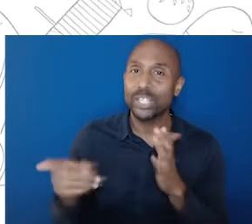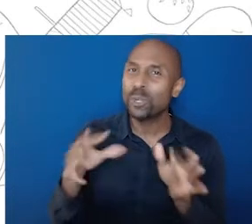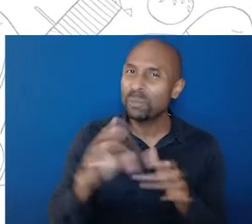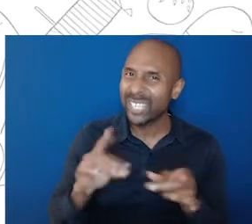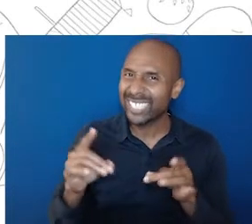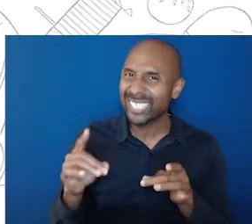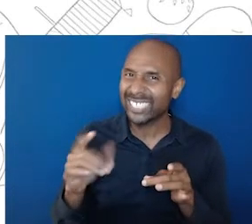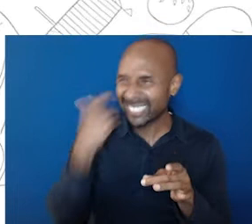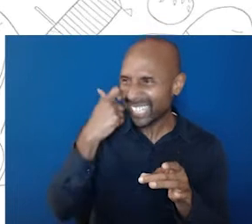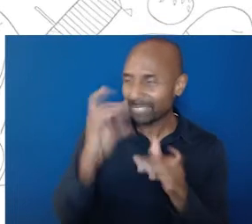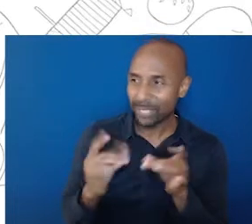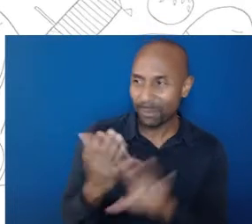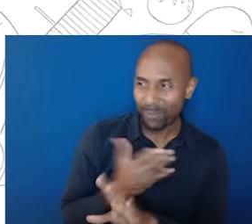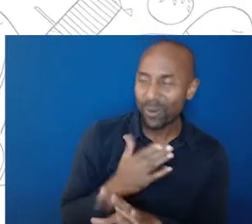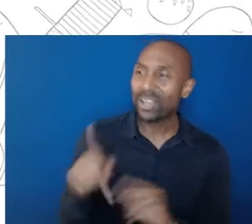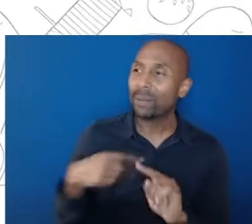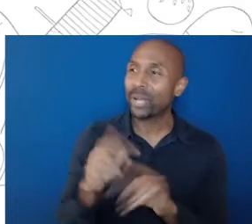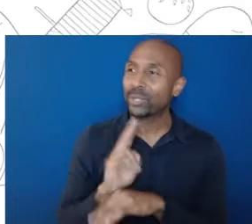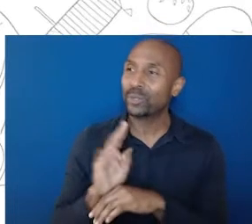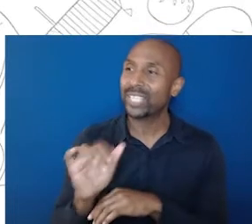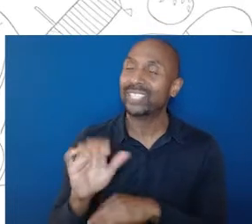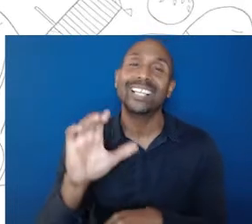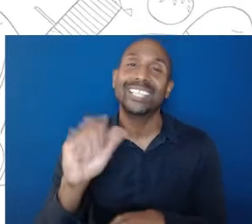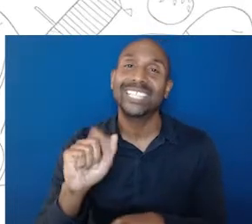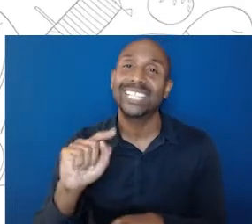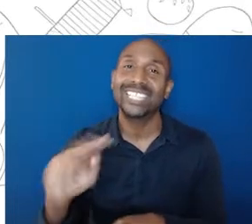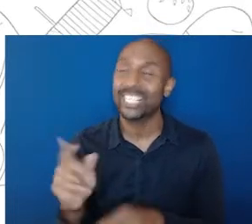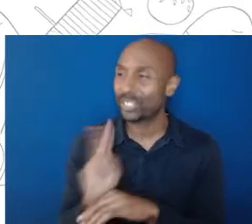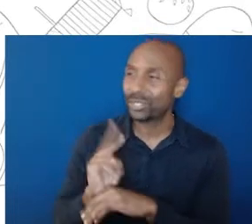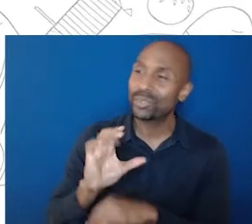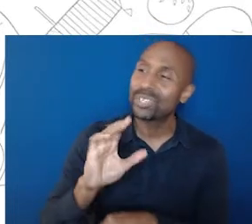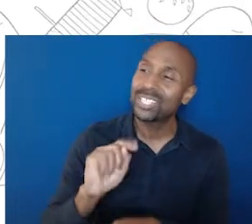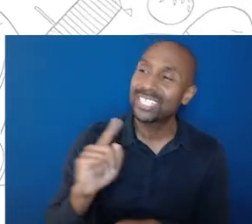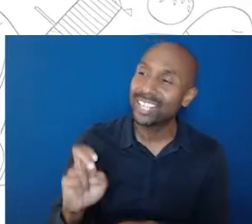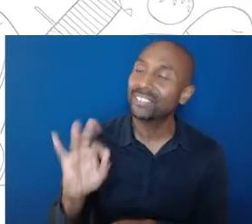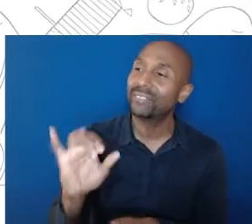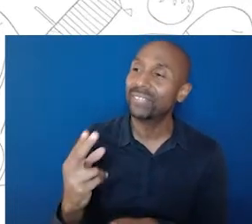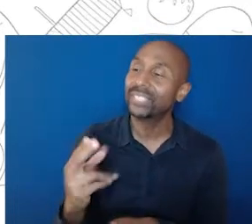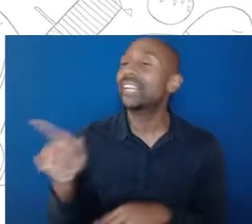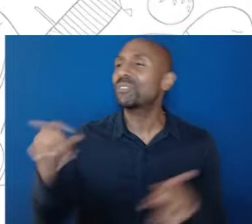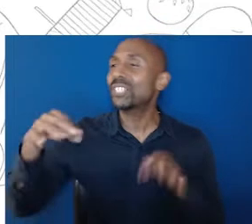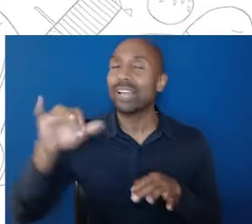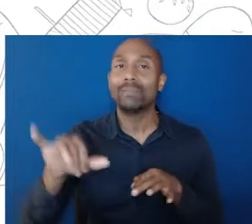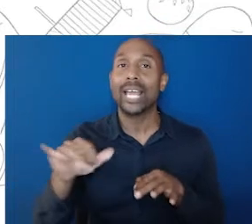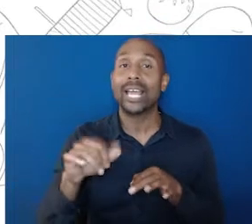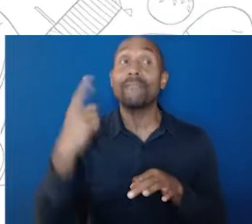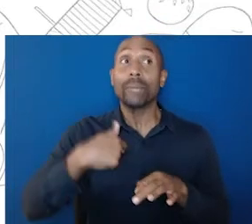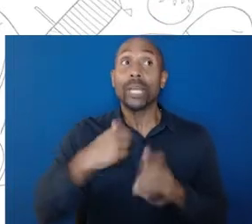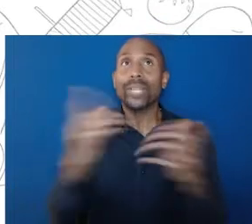technique that you were talking about, so that, you know, if you were describing it for me and I didn't have an image